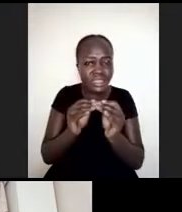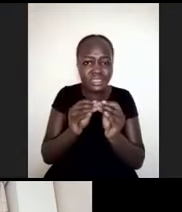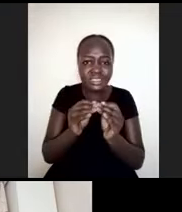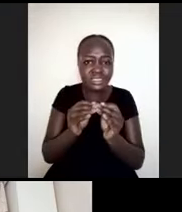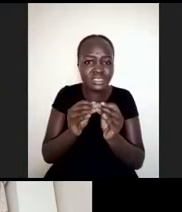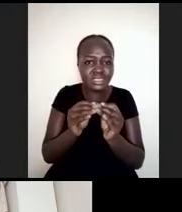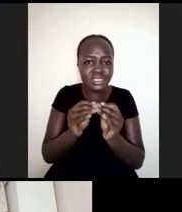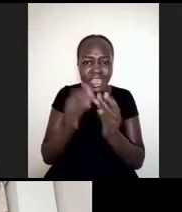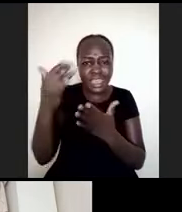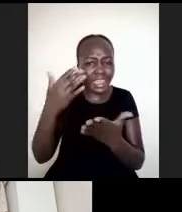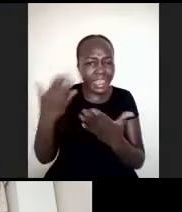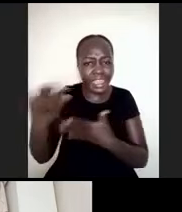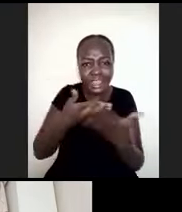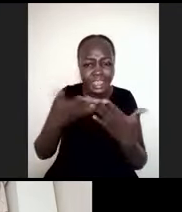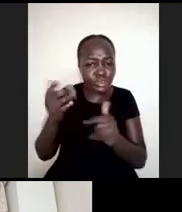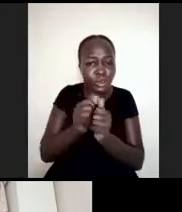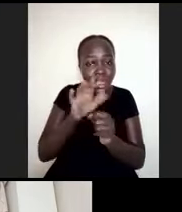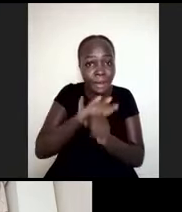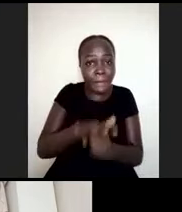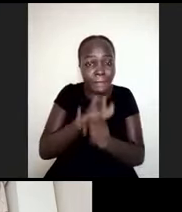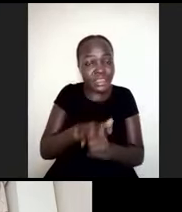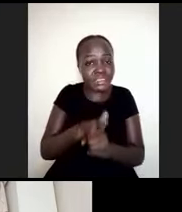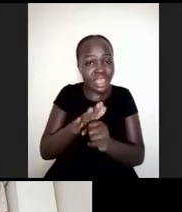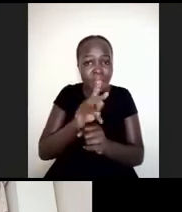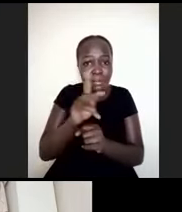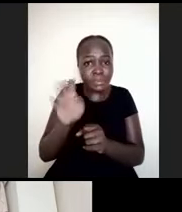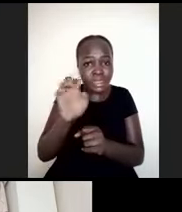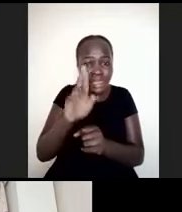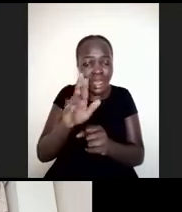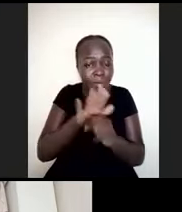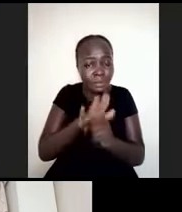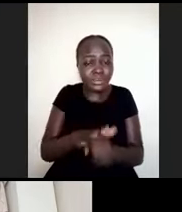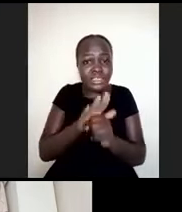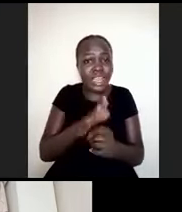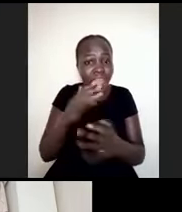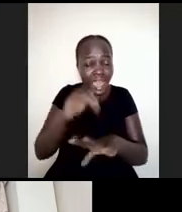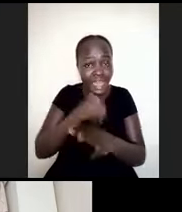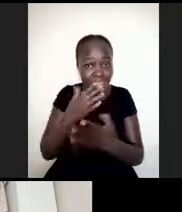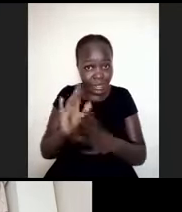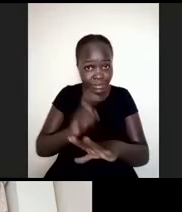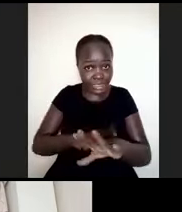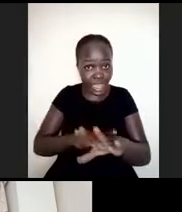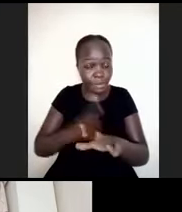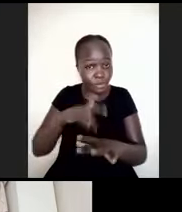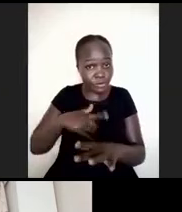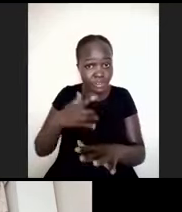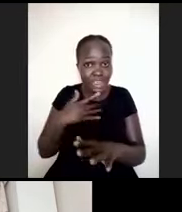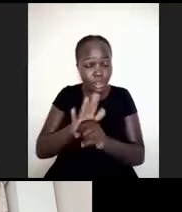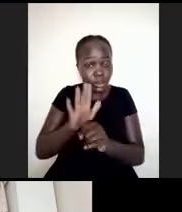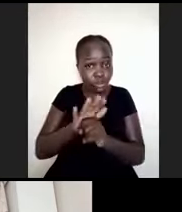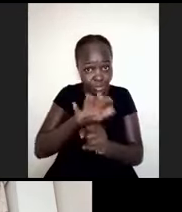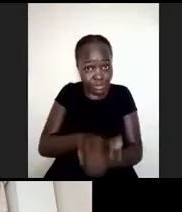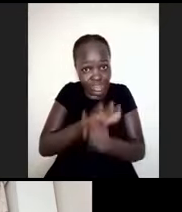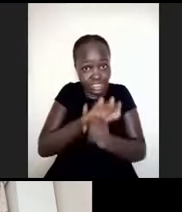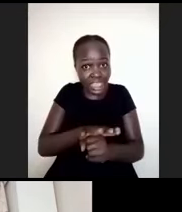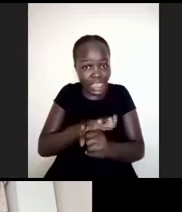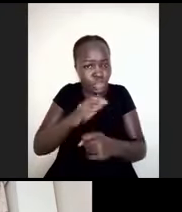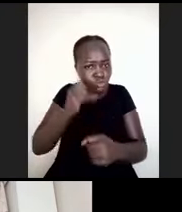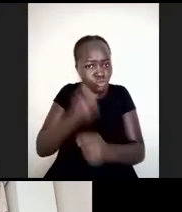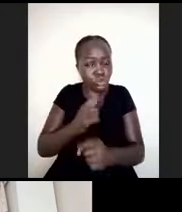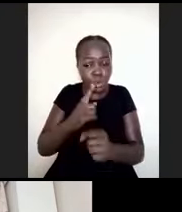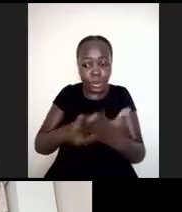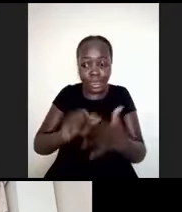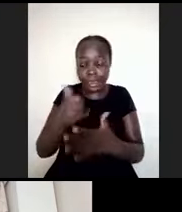must admit at some point, you know, you feel some pressure to do what so-and-so is doing. Let